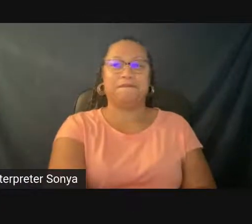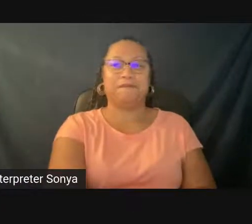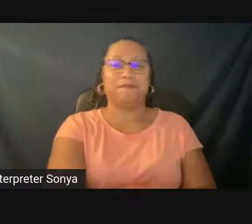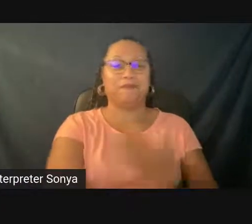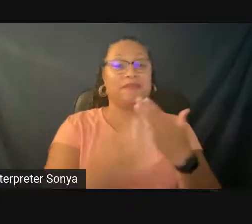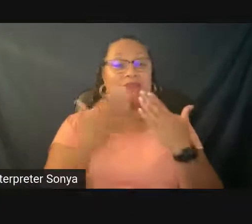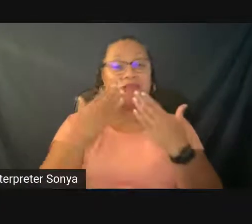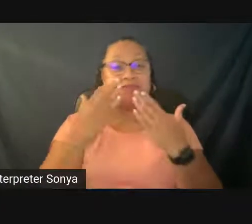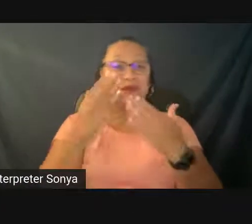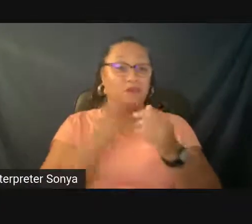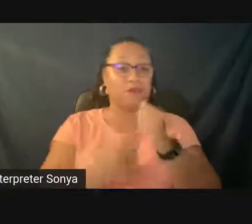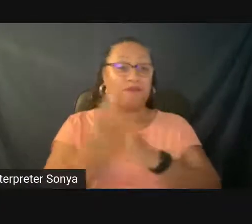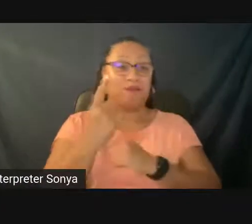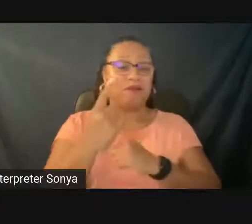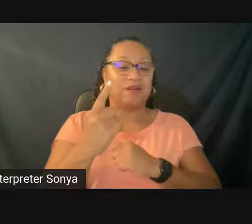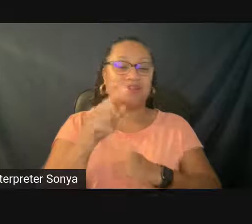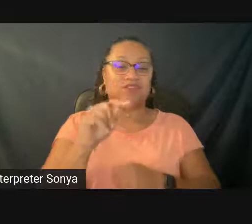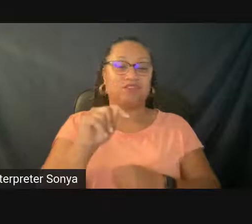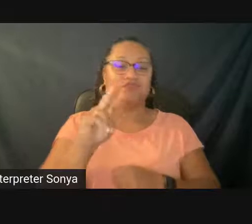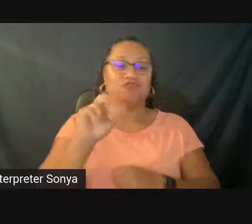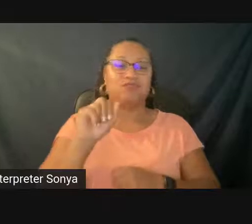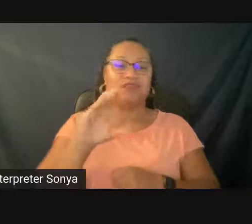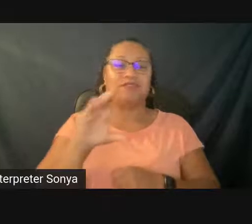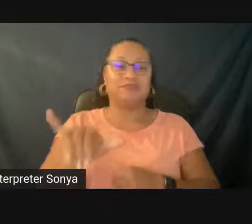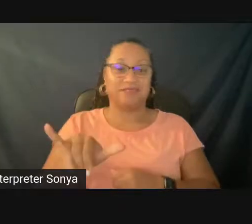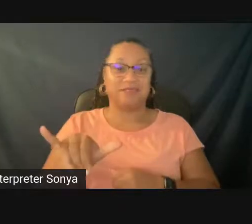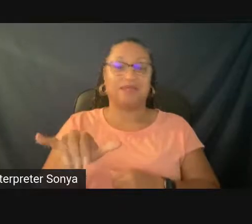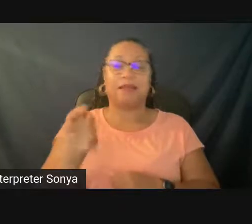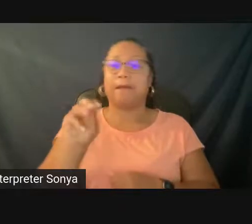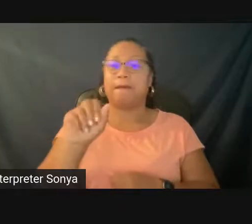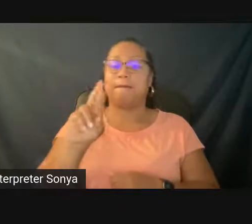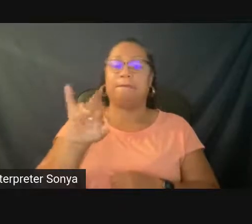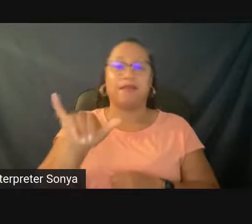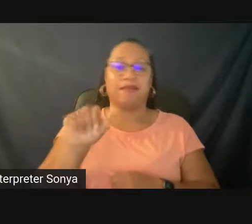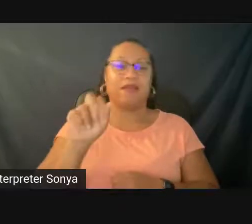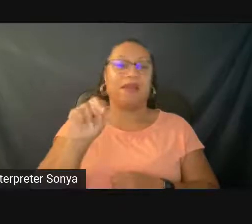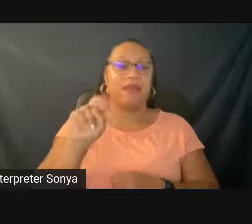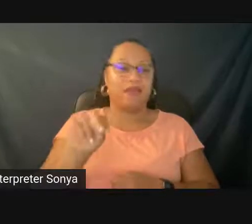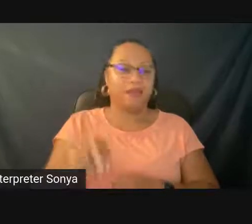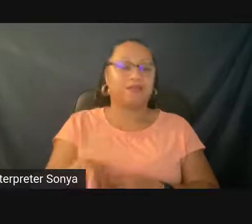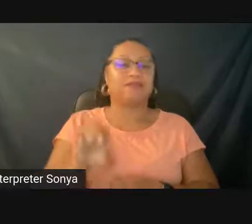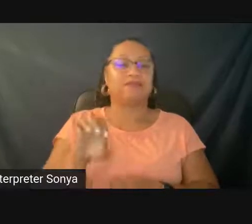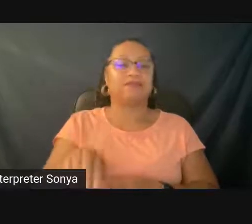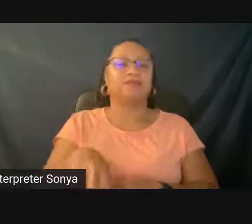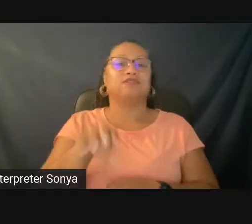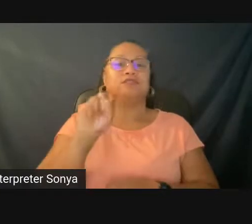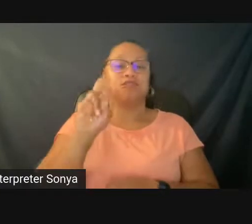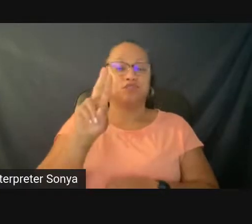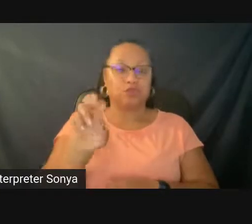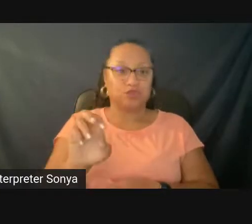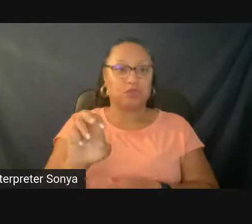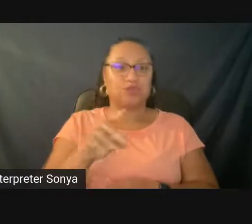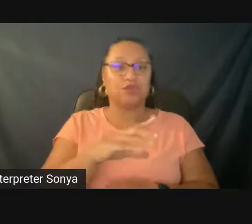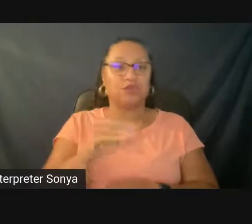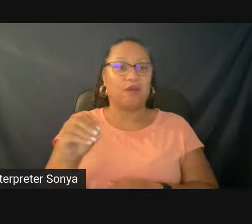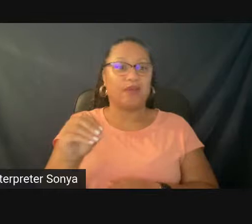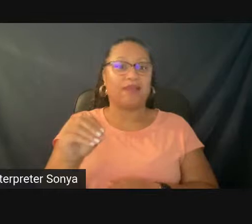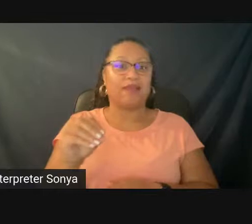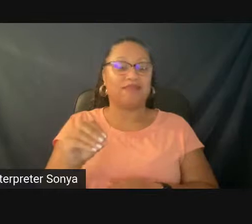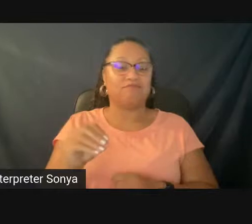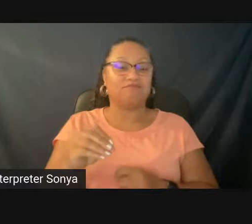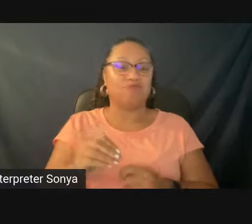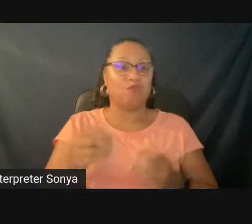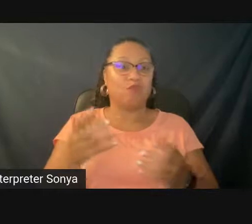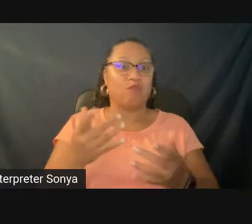Thank you, everyone. Tracy, Marianne, Sue, and I'm looking forward to hearing so much from